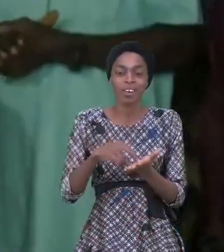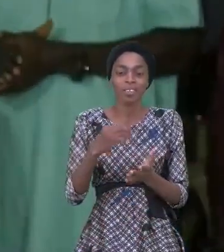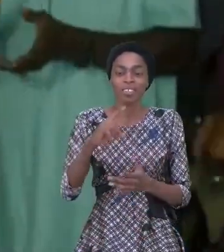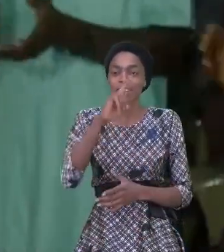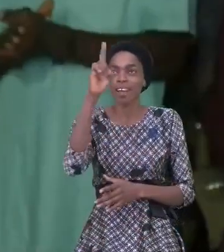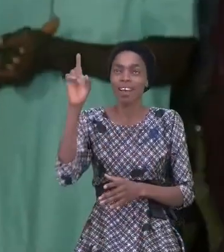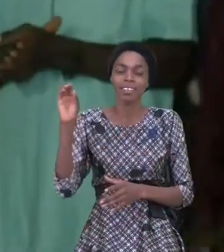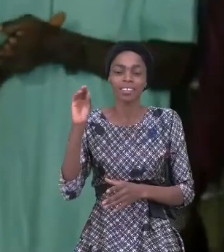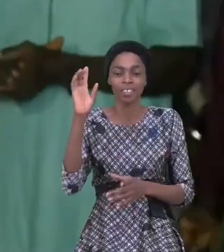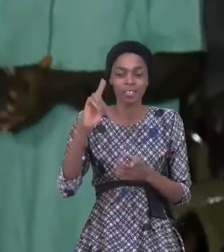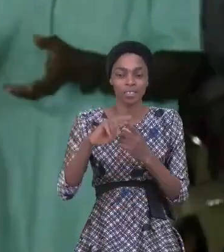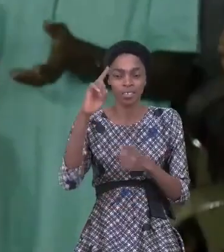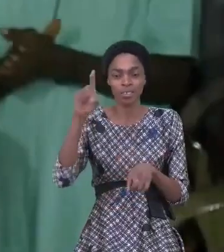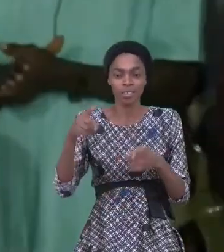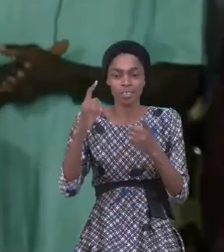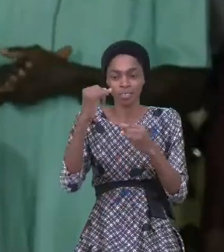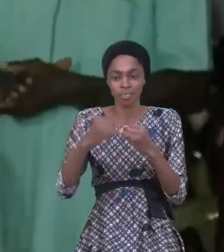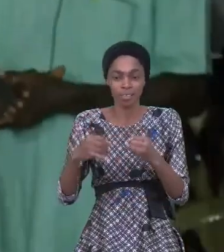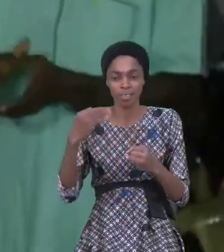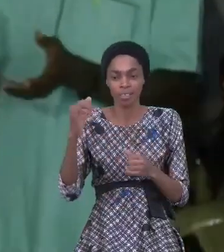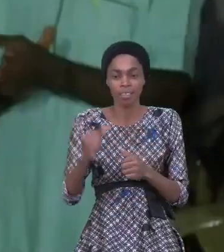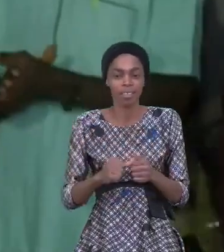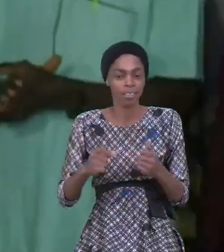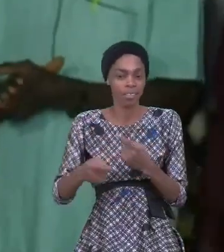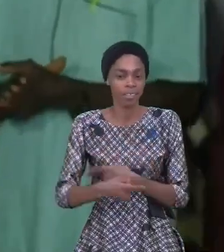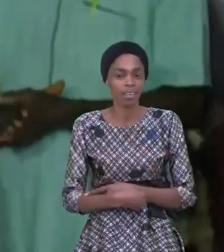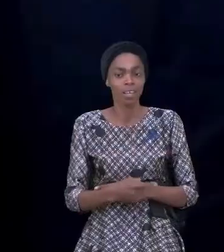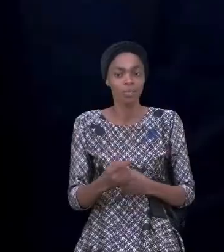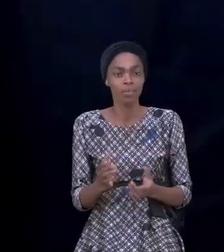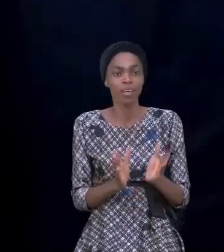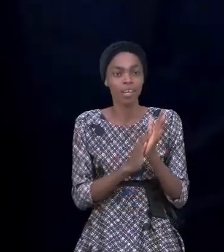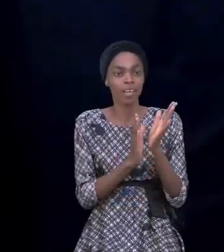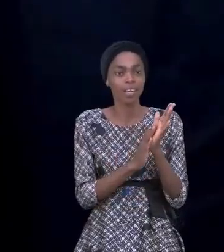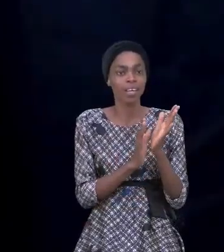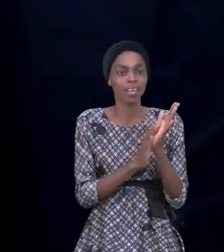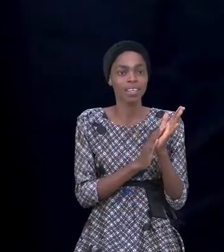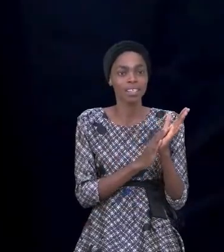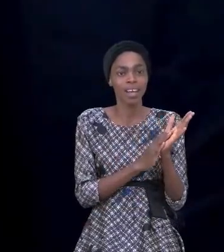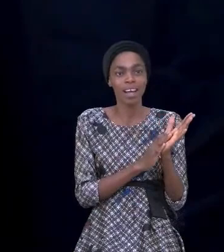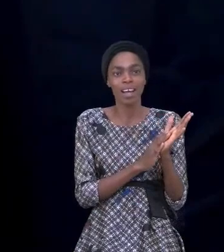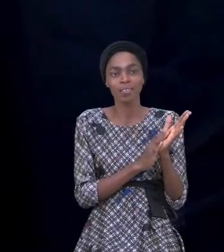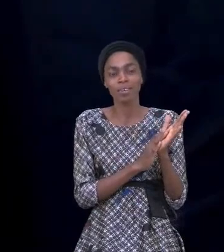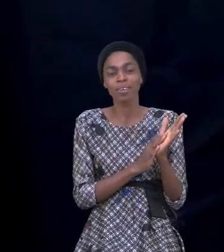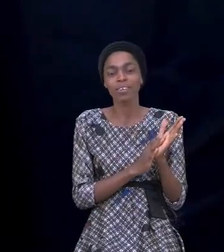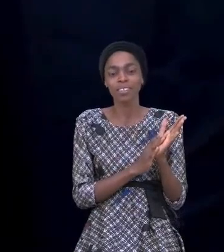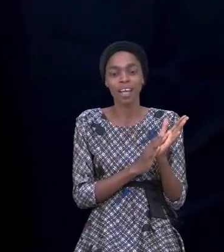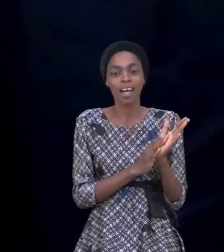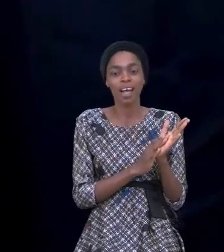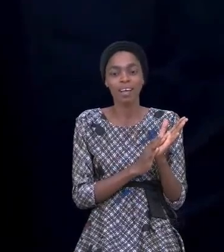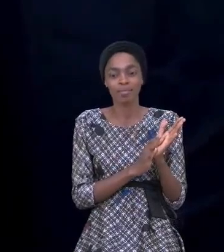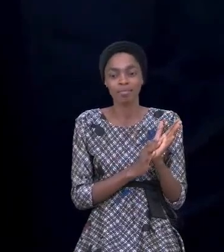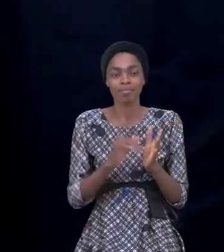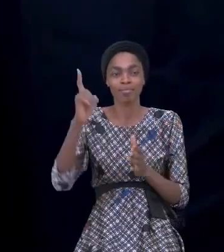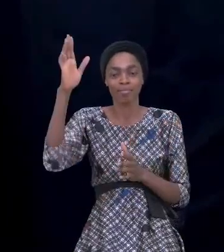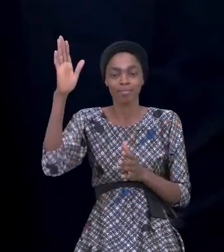Of the sun till the end of every day, praise